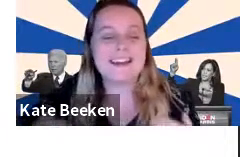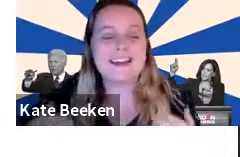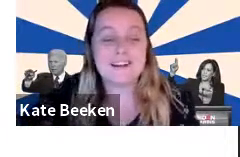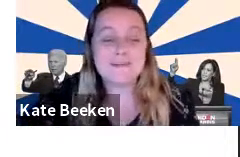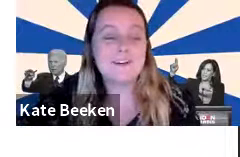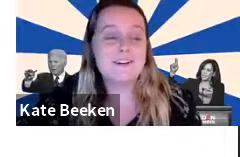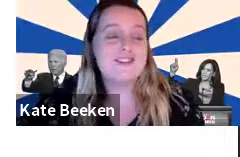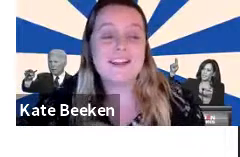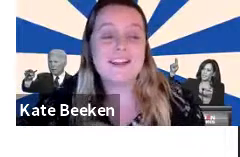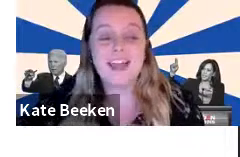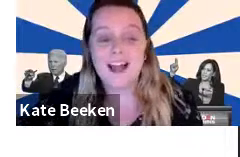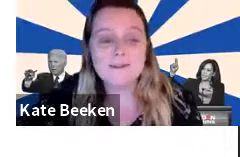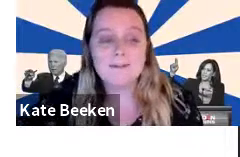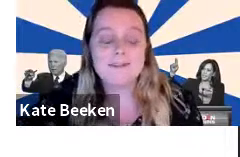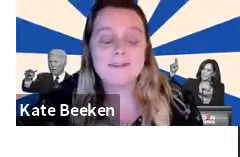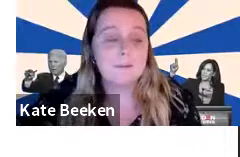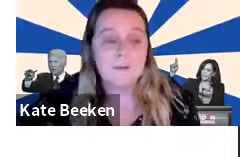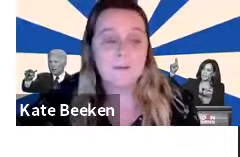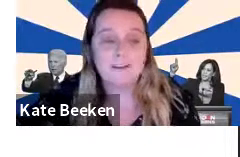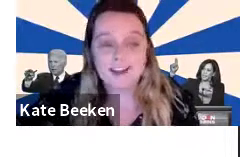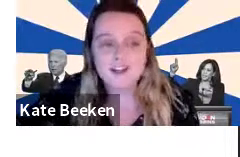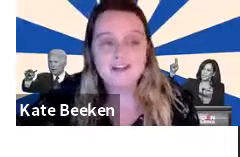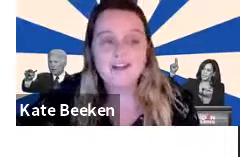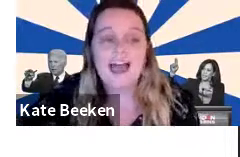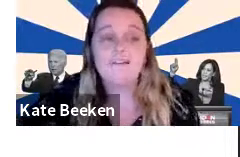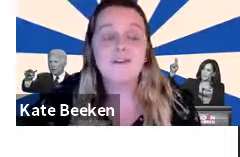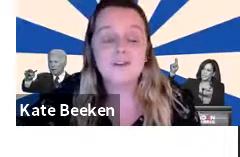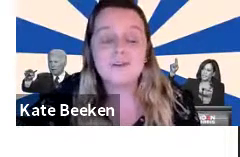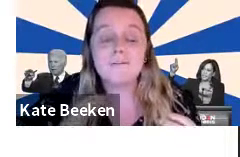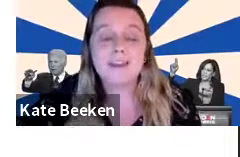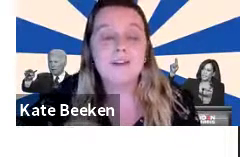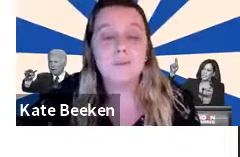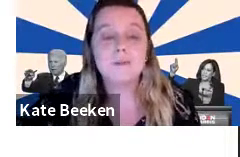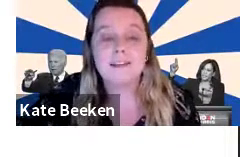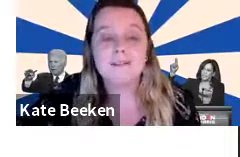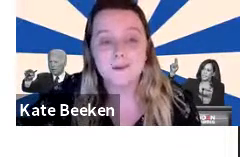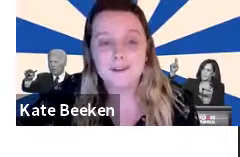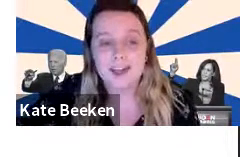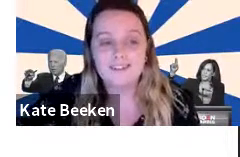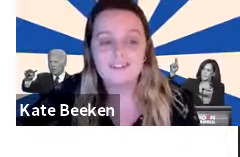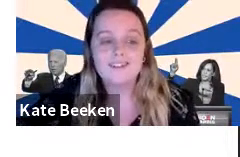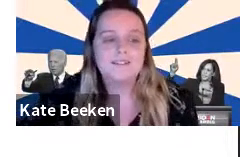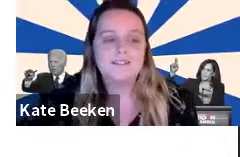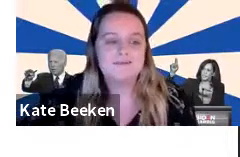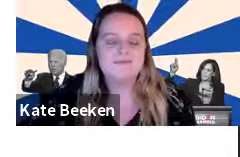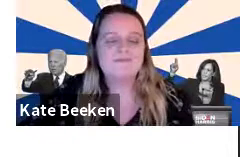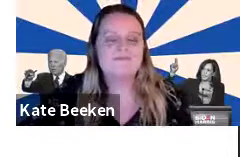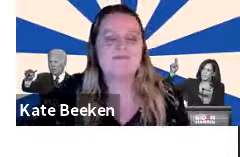see them make an announcement, or did you see any of the ads about this upcoming election? Have you made your plan to vote yet?